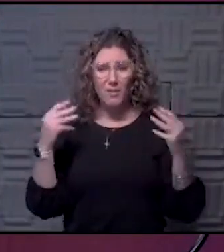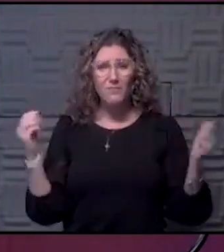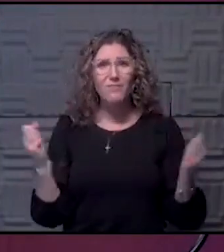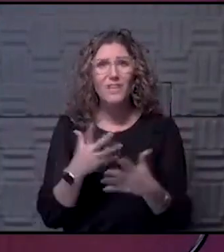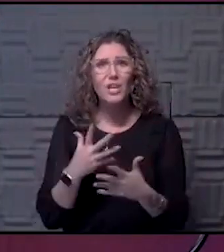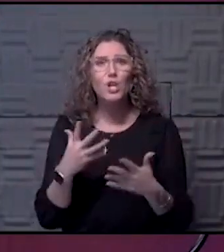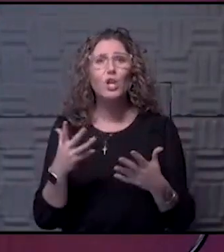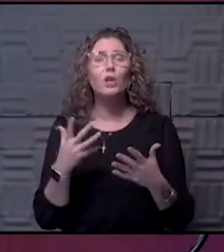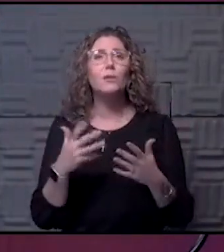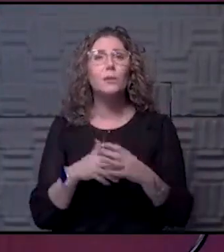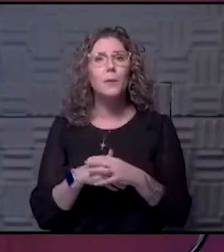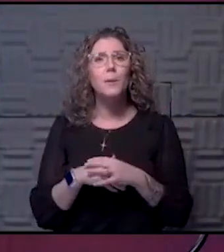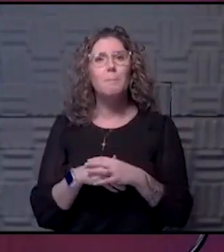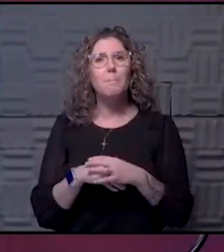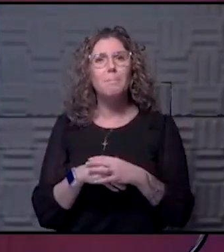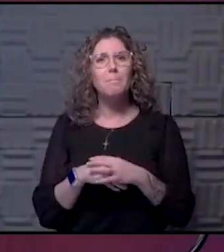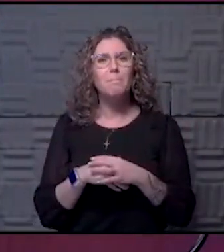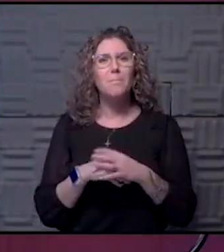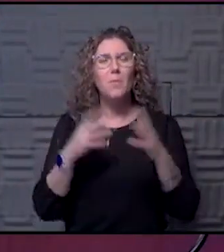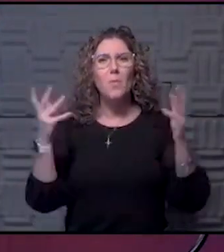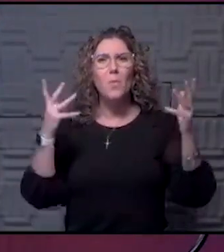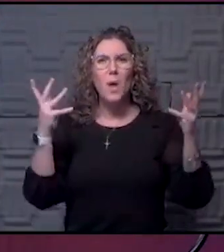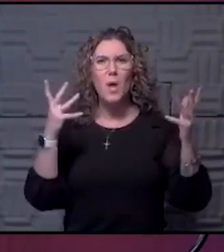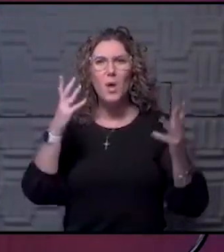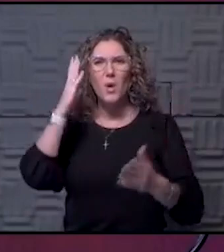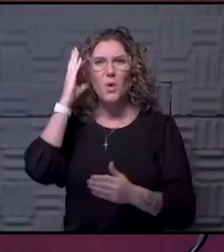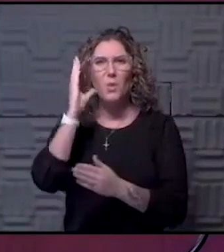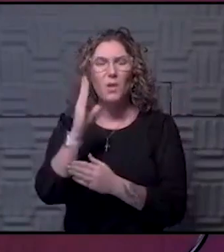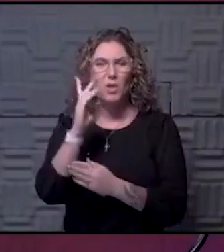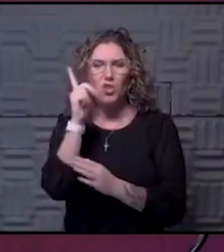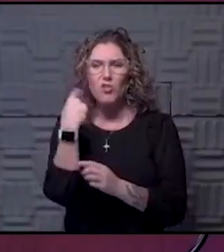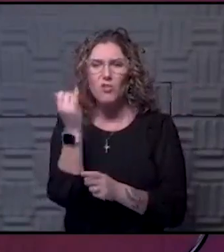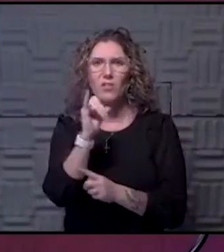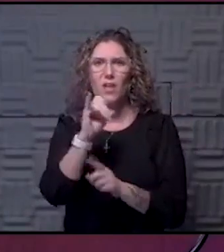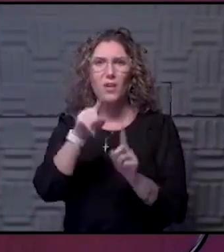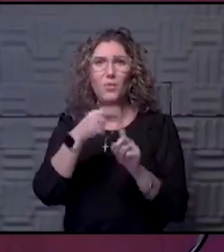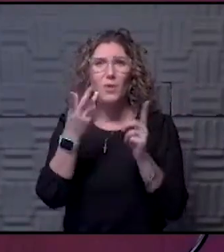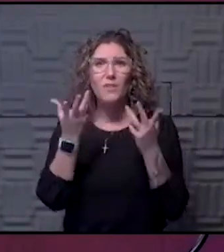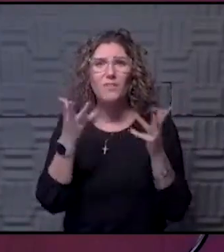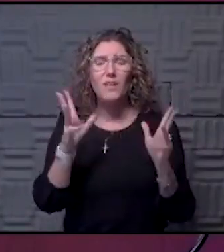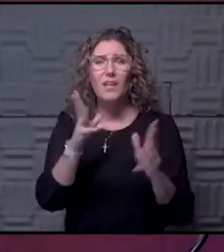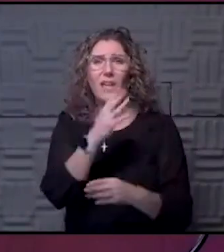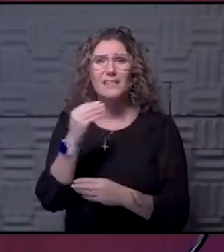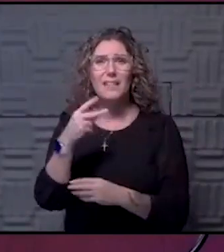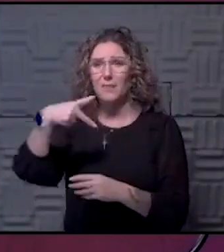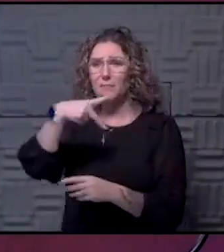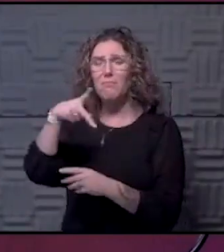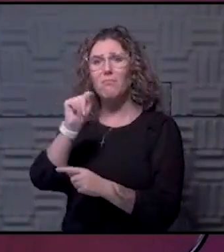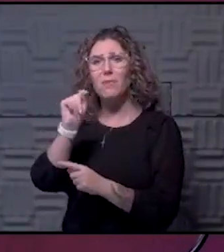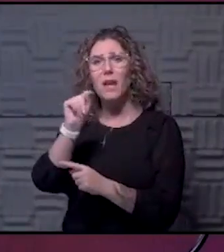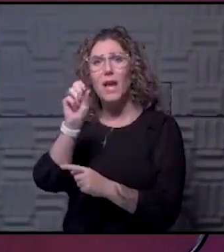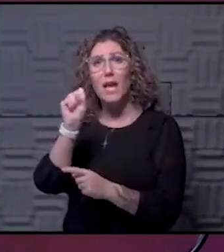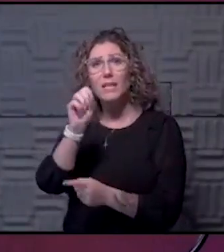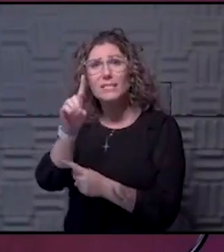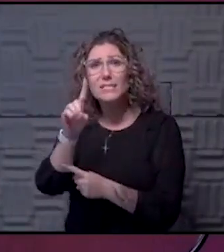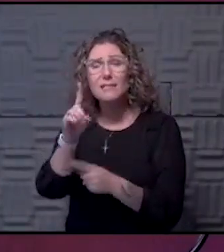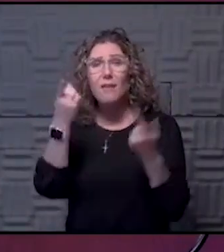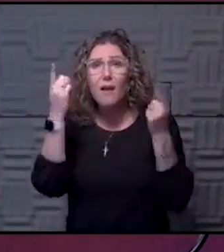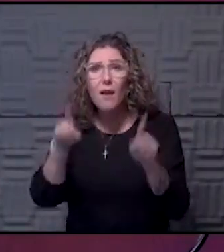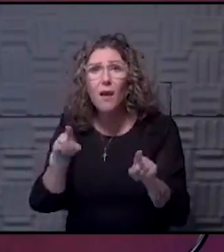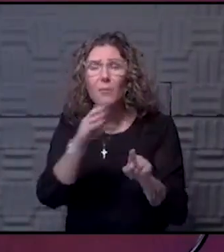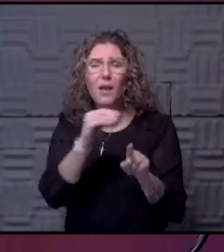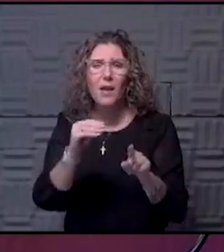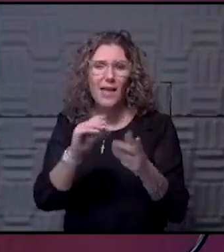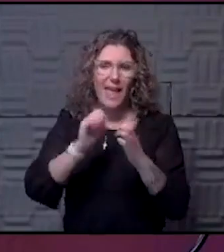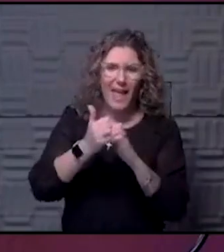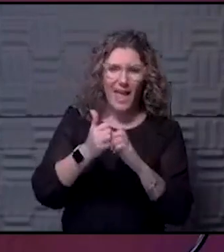the coming down of this is going to look like once we get through, and some of the post-traumatic stress that's going to come, and the way that people have